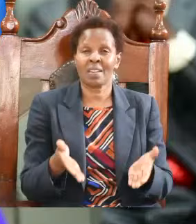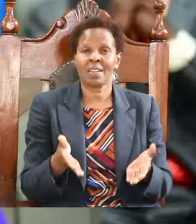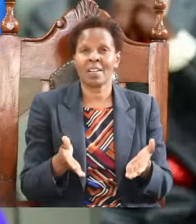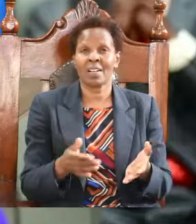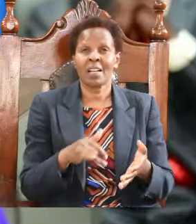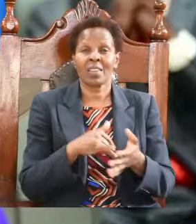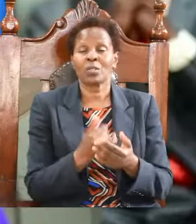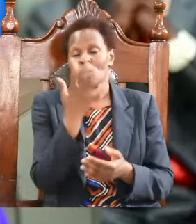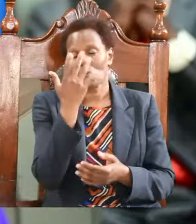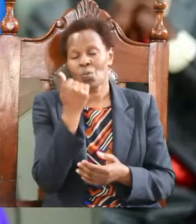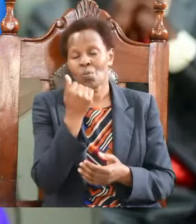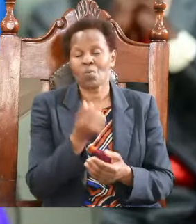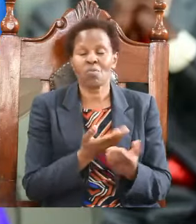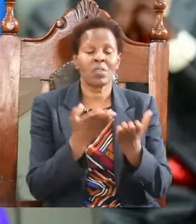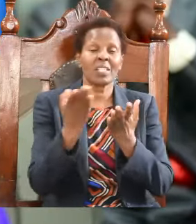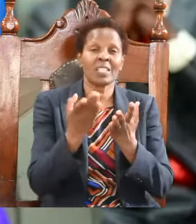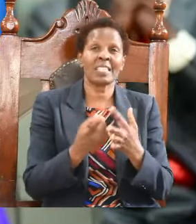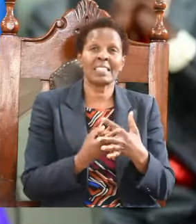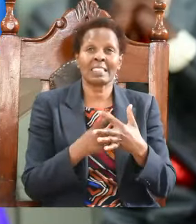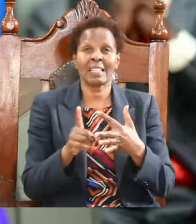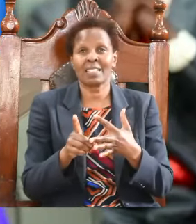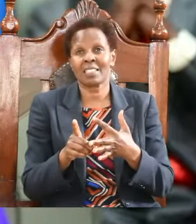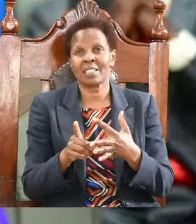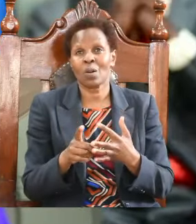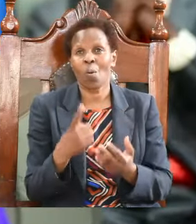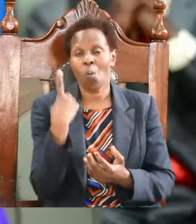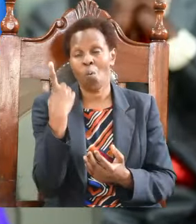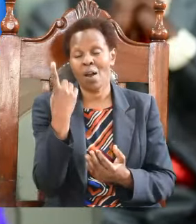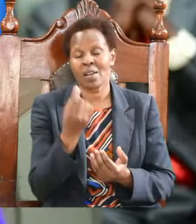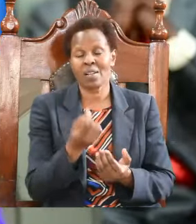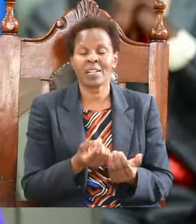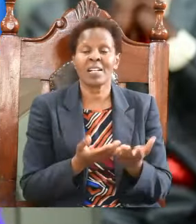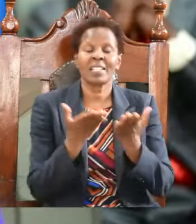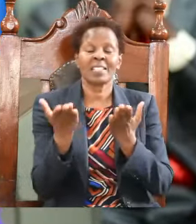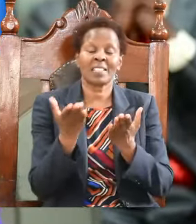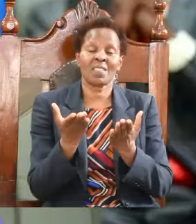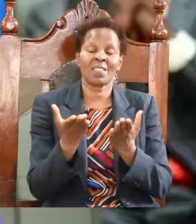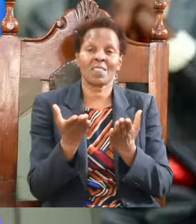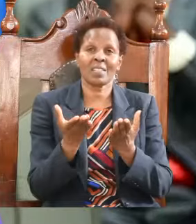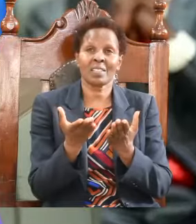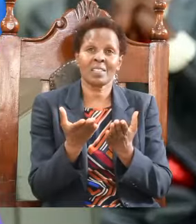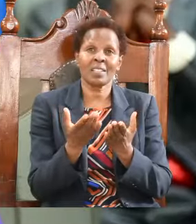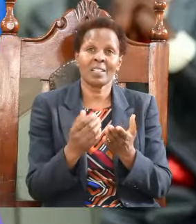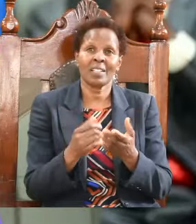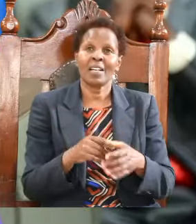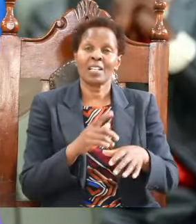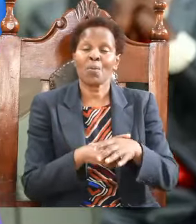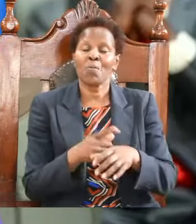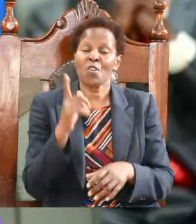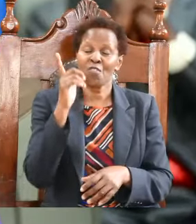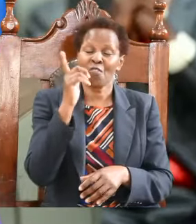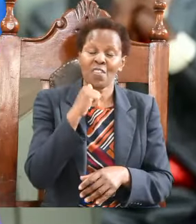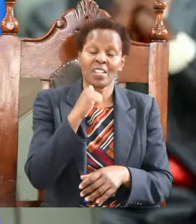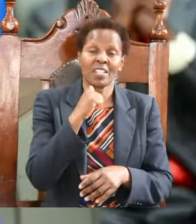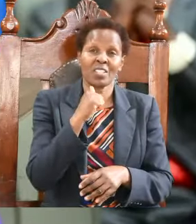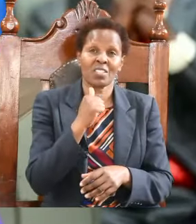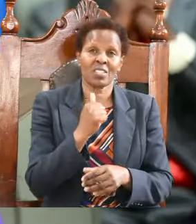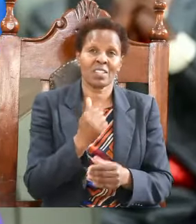quite early and it is one service, so that after one service, after we are done with the